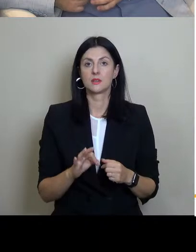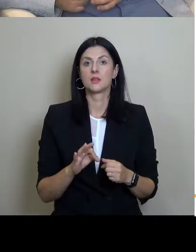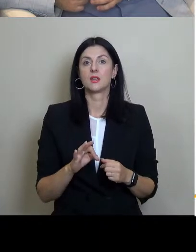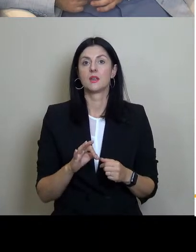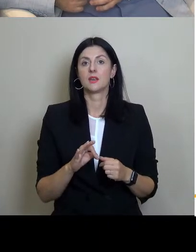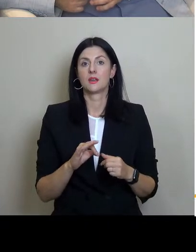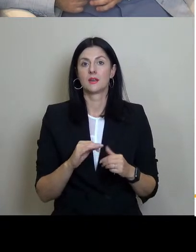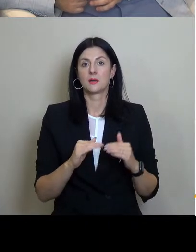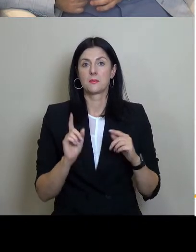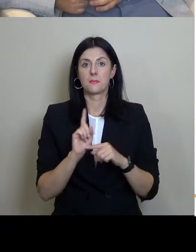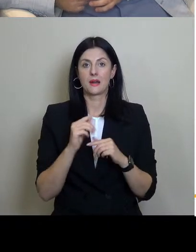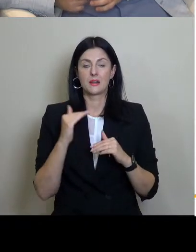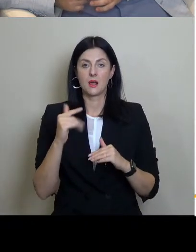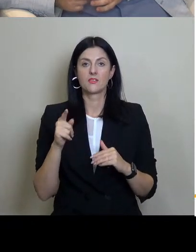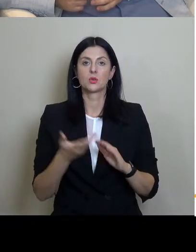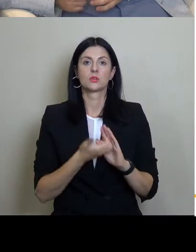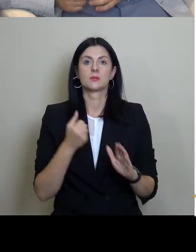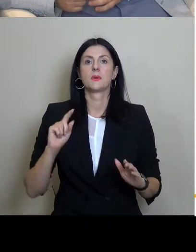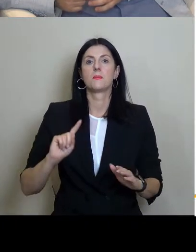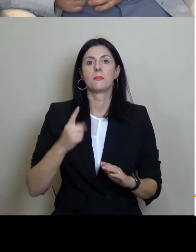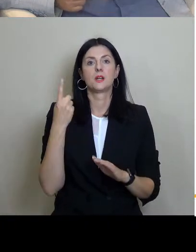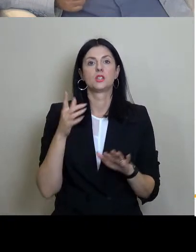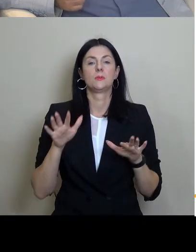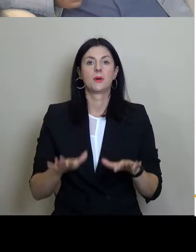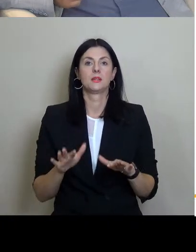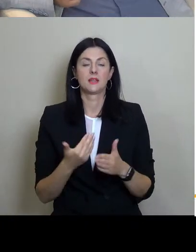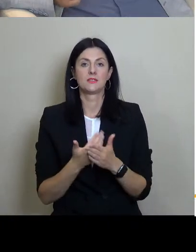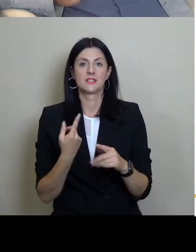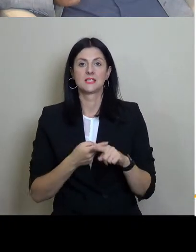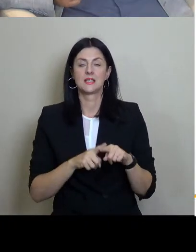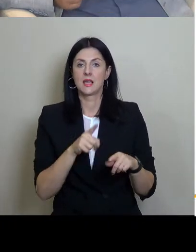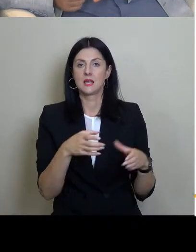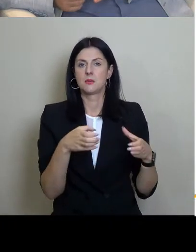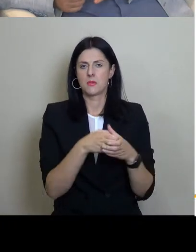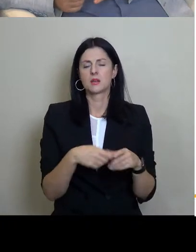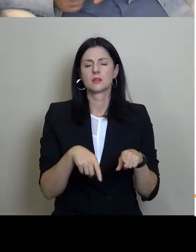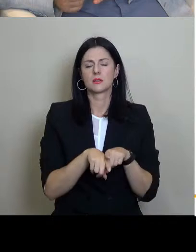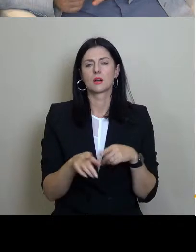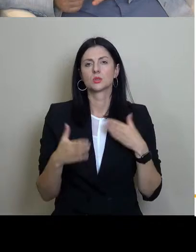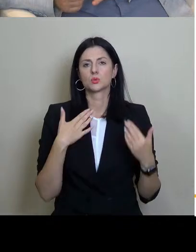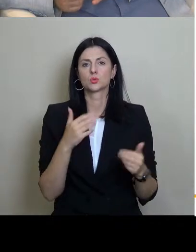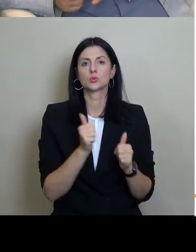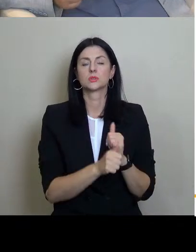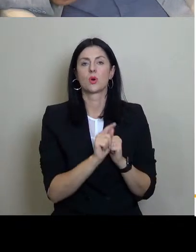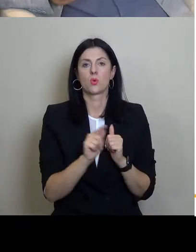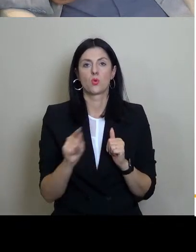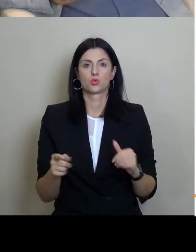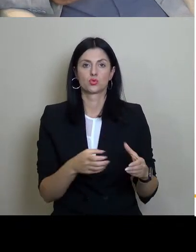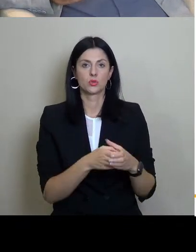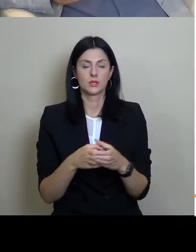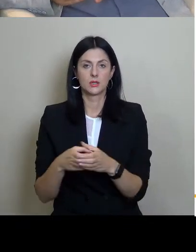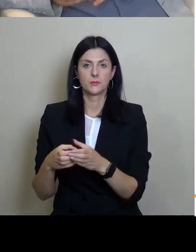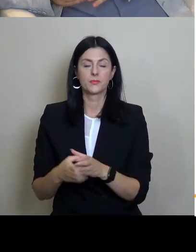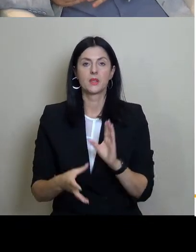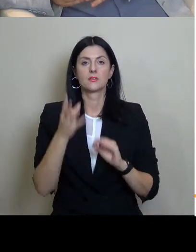party overcame the threshold, that's the person who would get the mandate from the